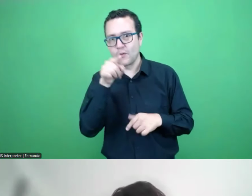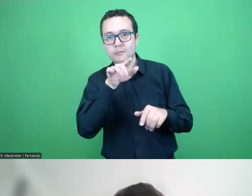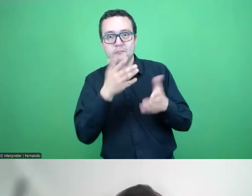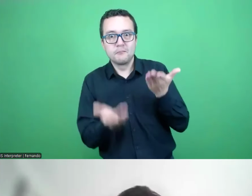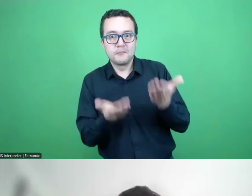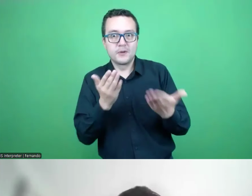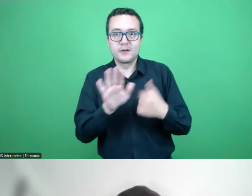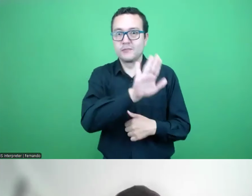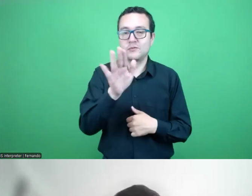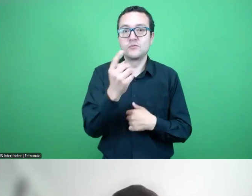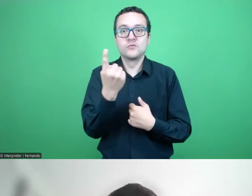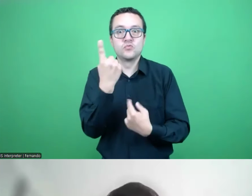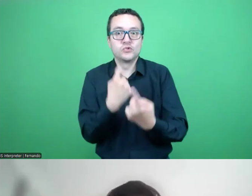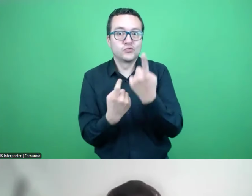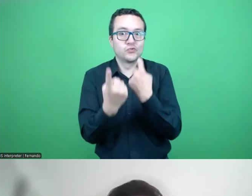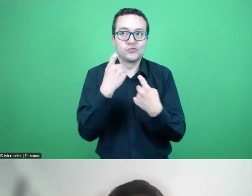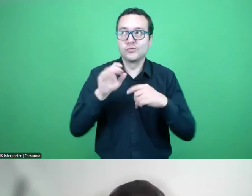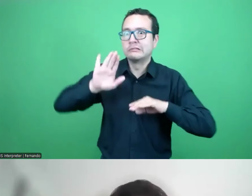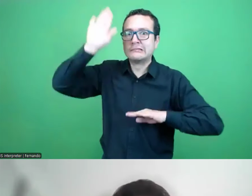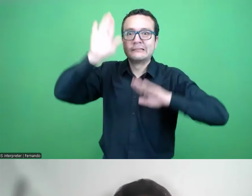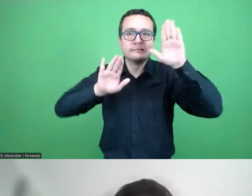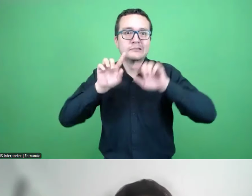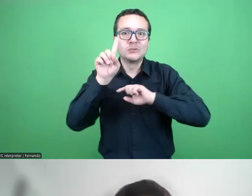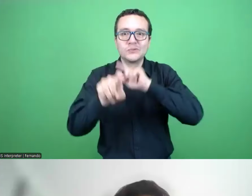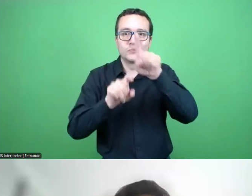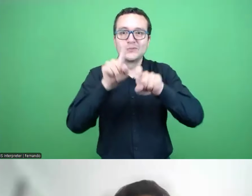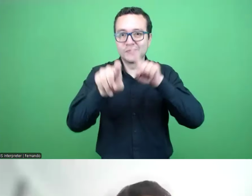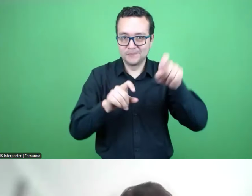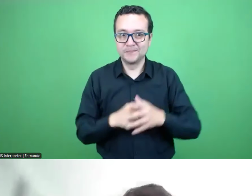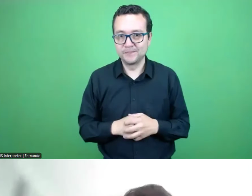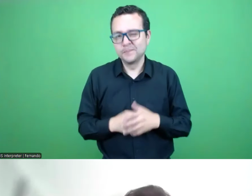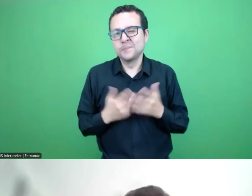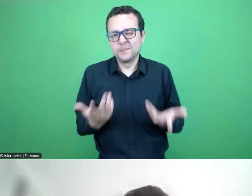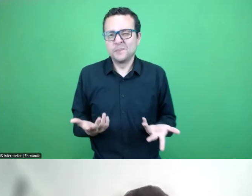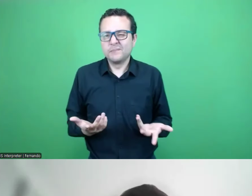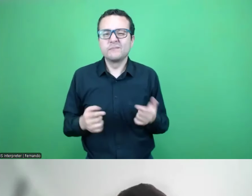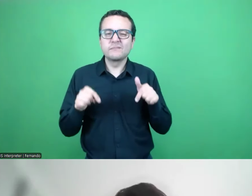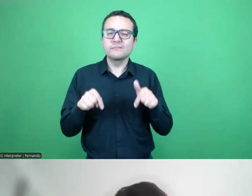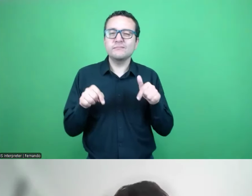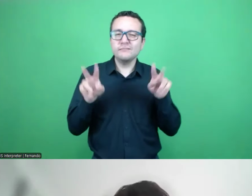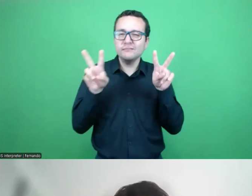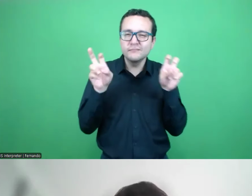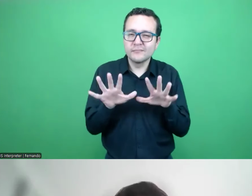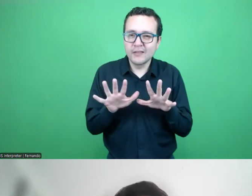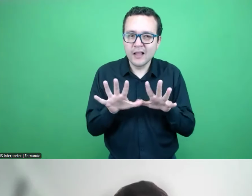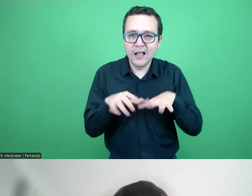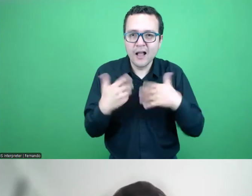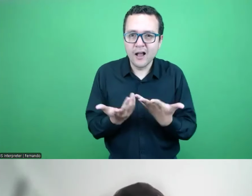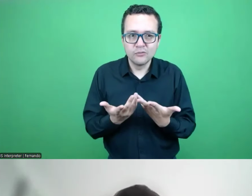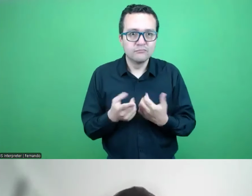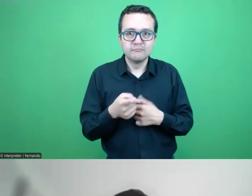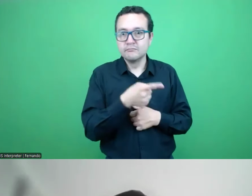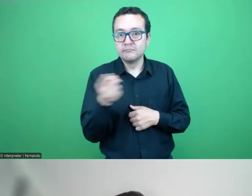Summit. As International Disability Alliance, we had received a small grant to